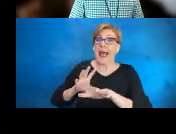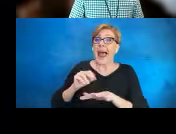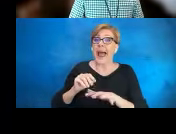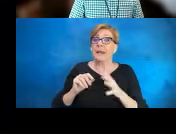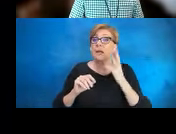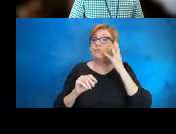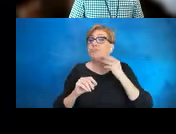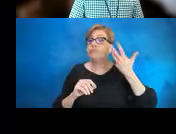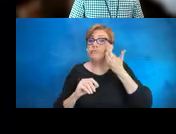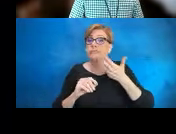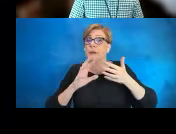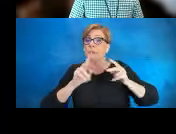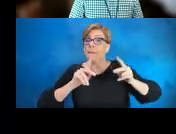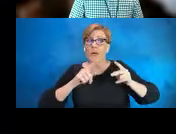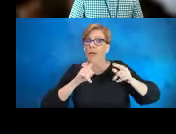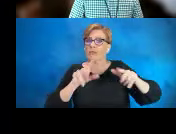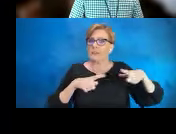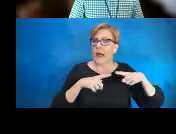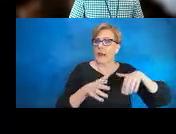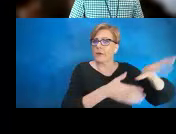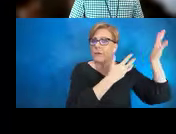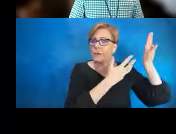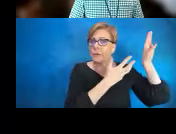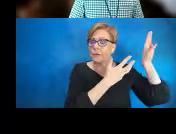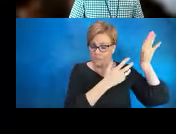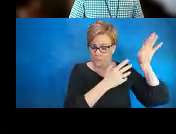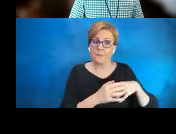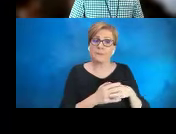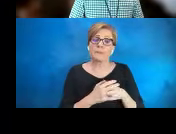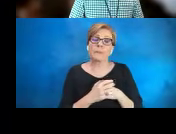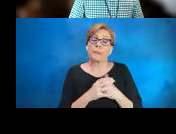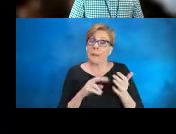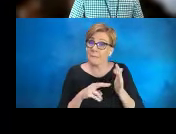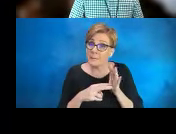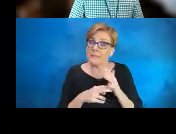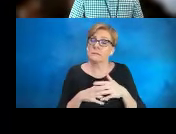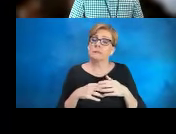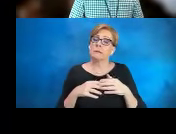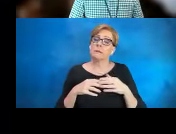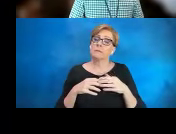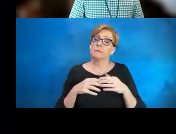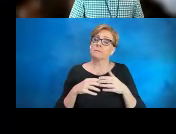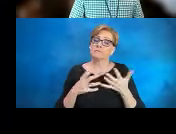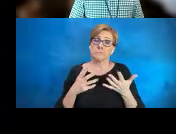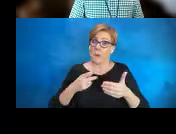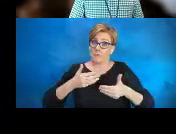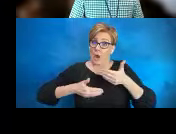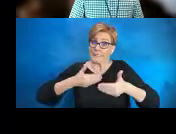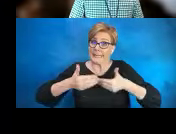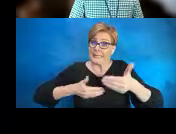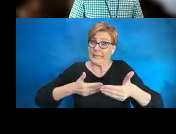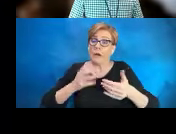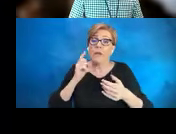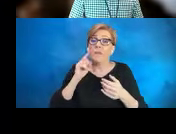there. This resulted in much longer processing time for all types of things, for overpayment waivers,